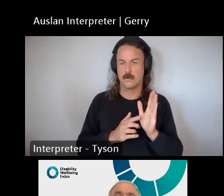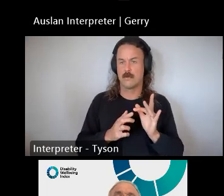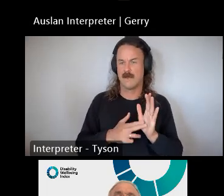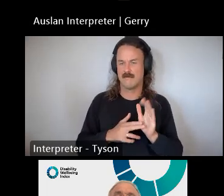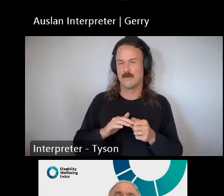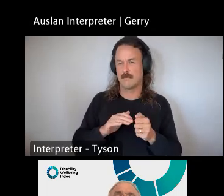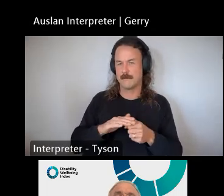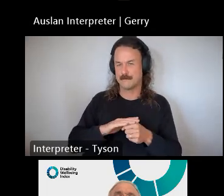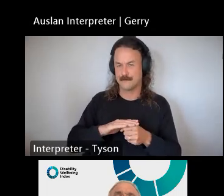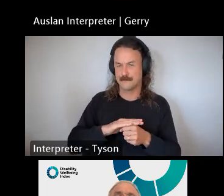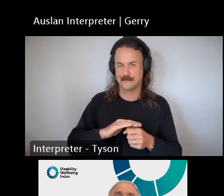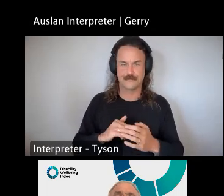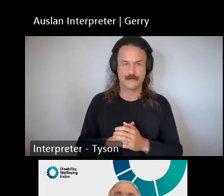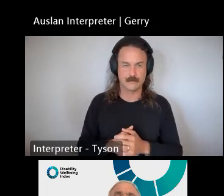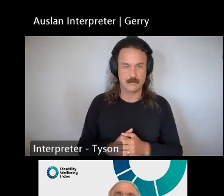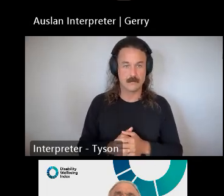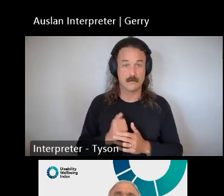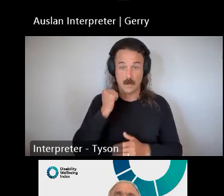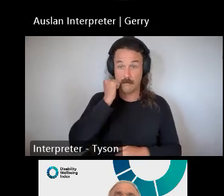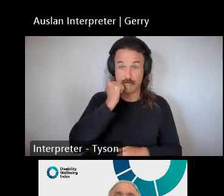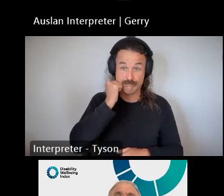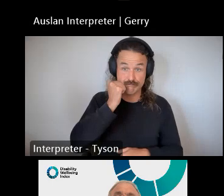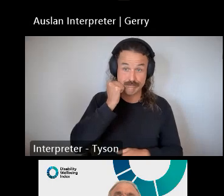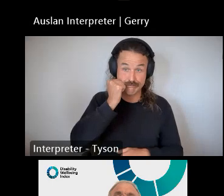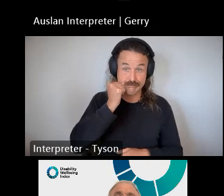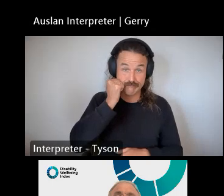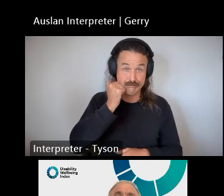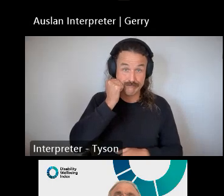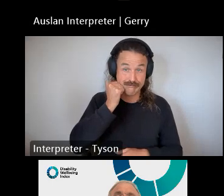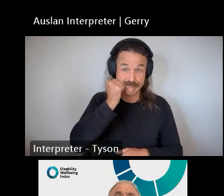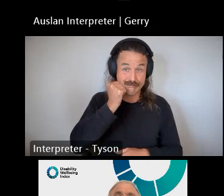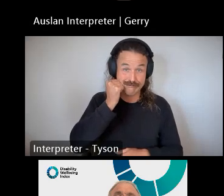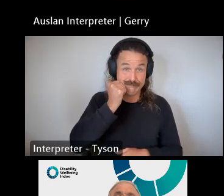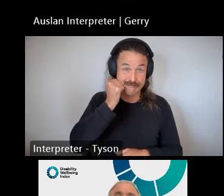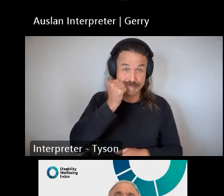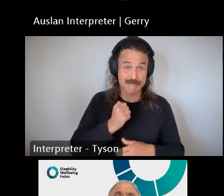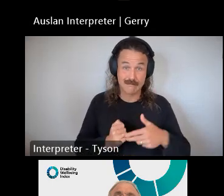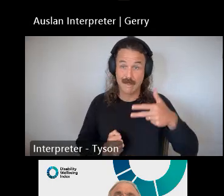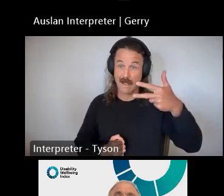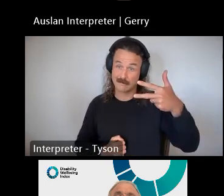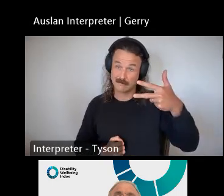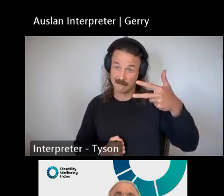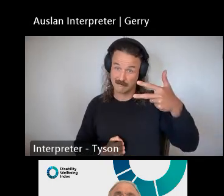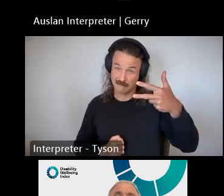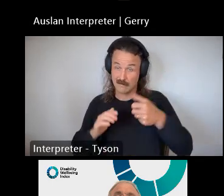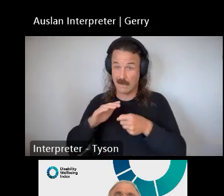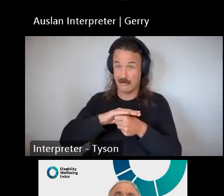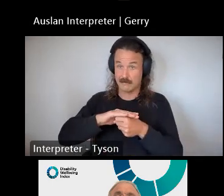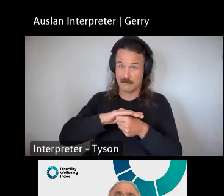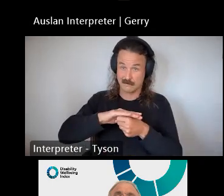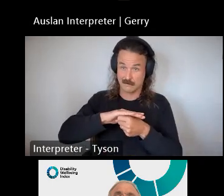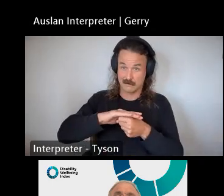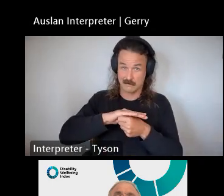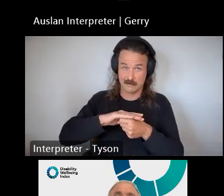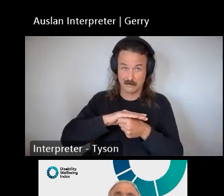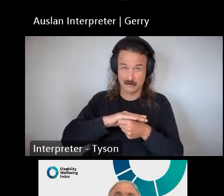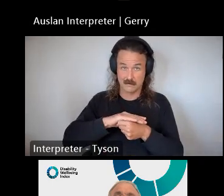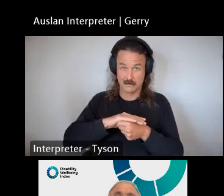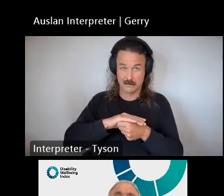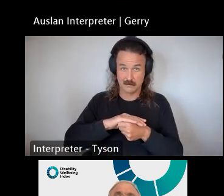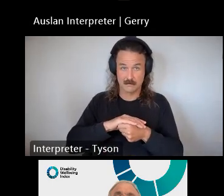from. The purple part contains 8 outcome domains, including in the NDI's outcome